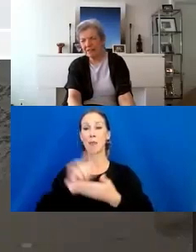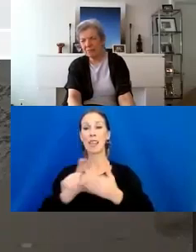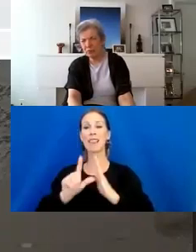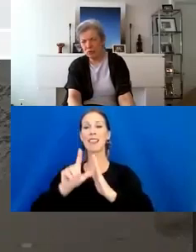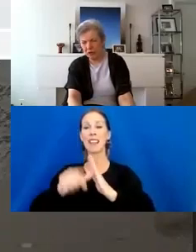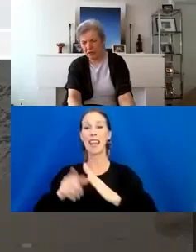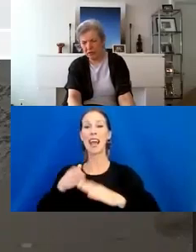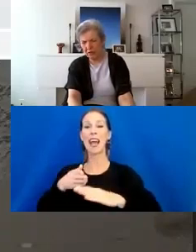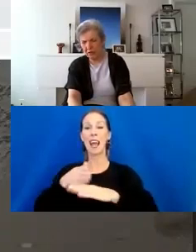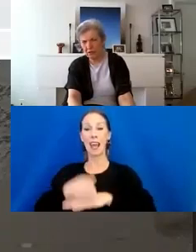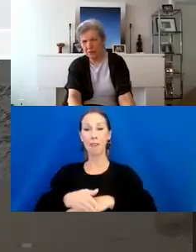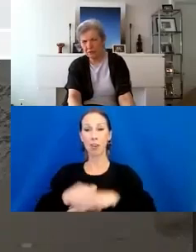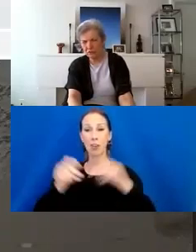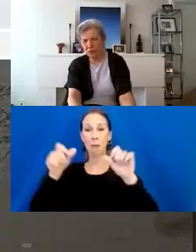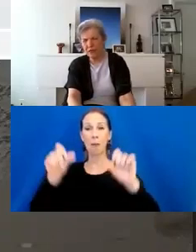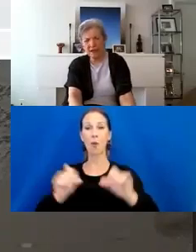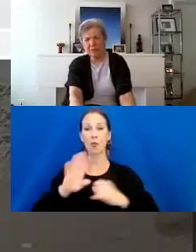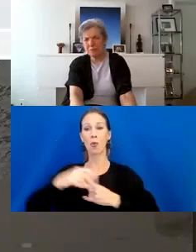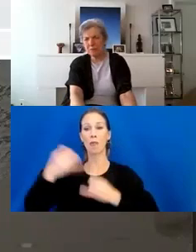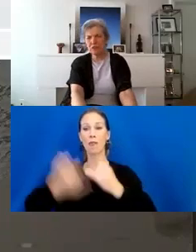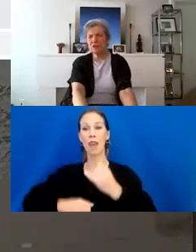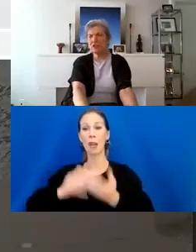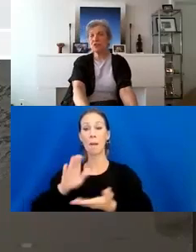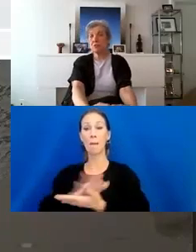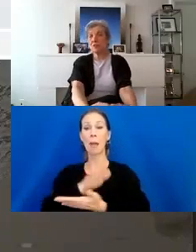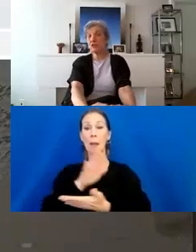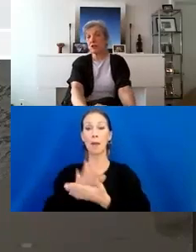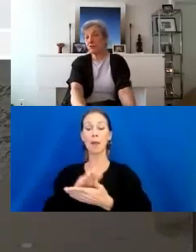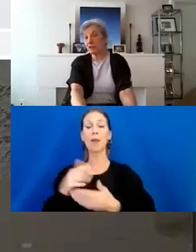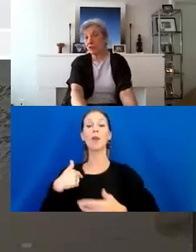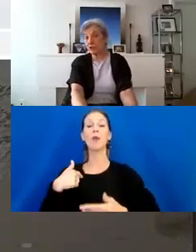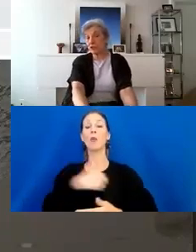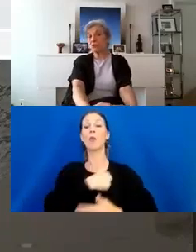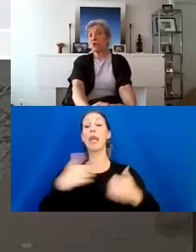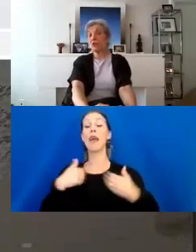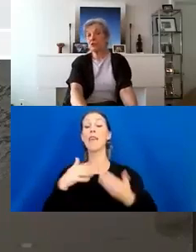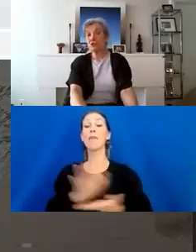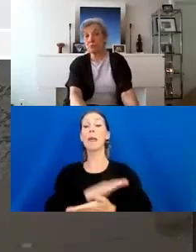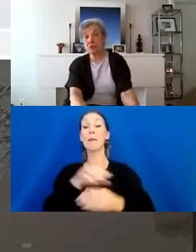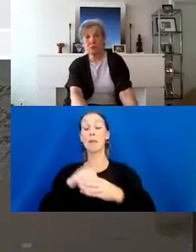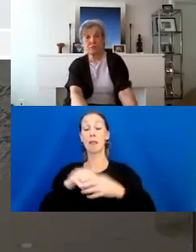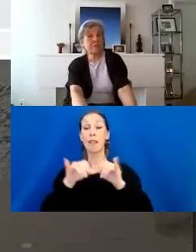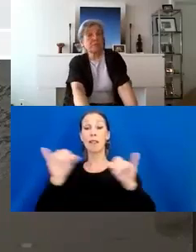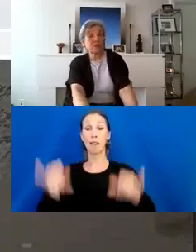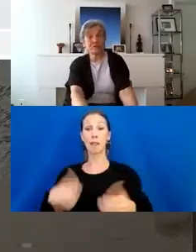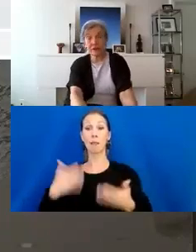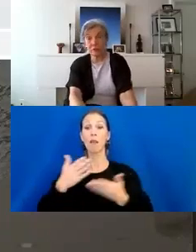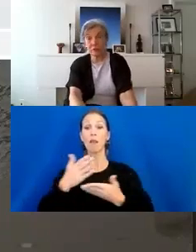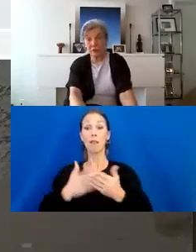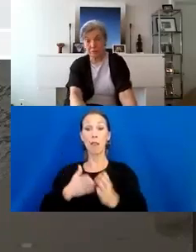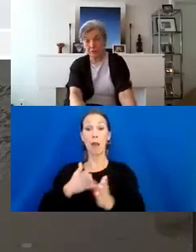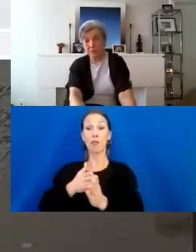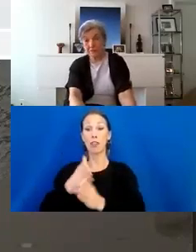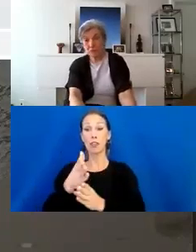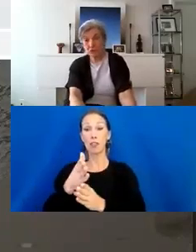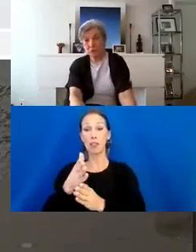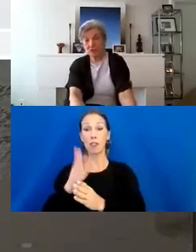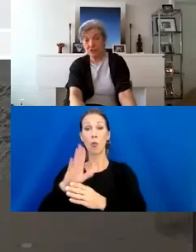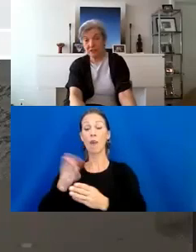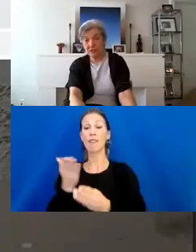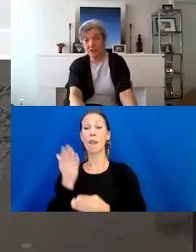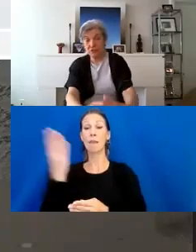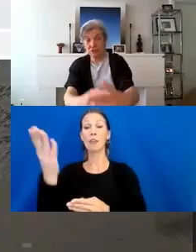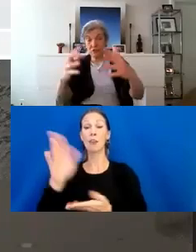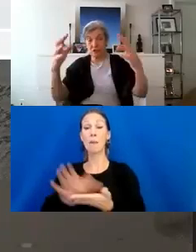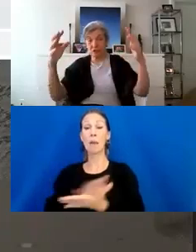At that point, so we have papers in the system. In some traditions, your submission paper is your final paper. So it's